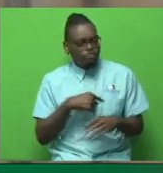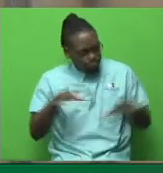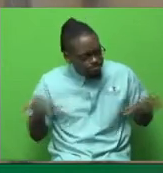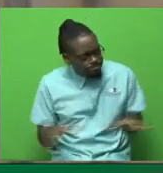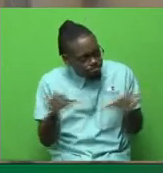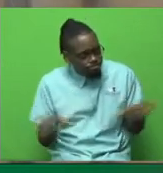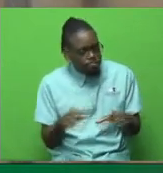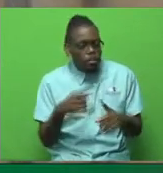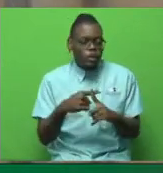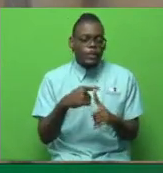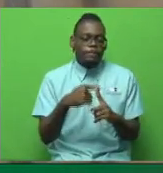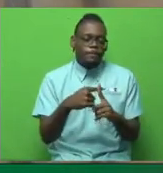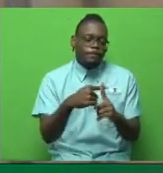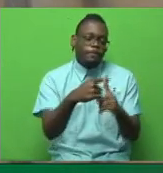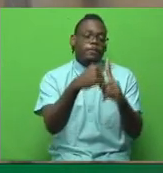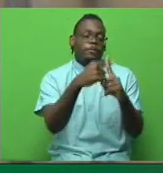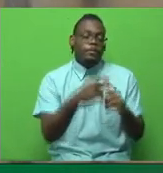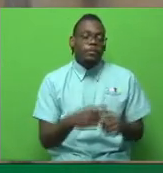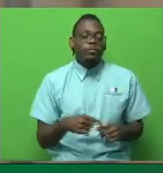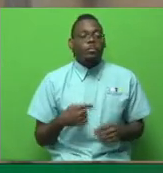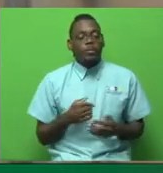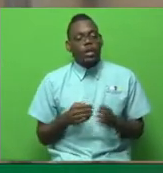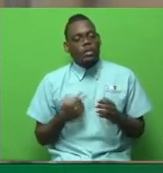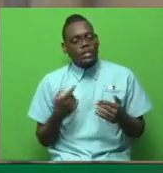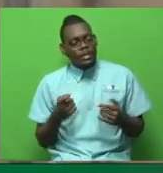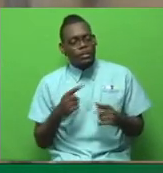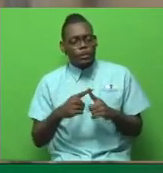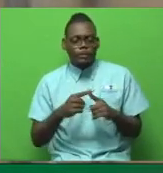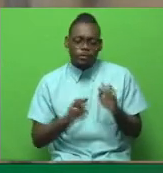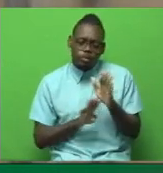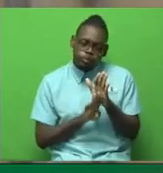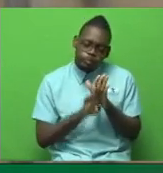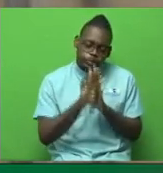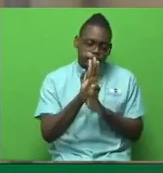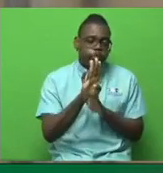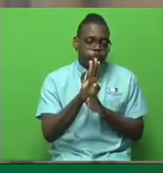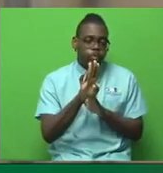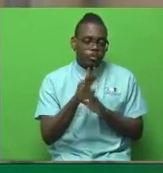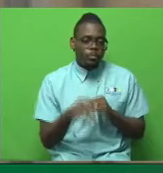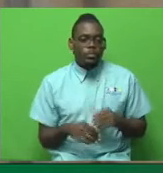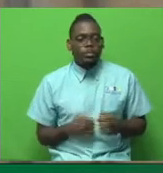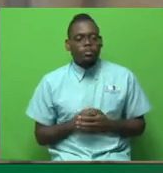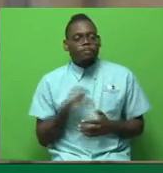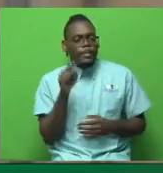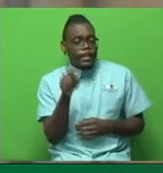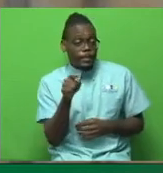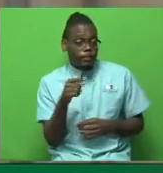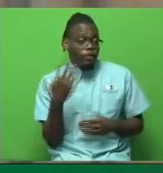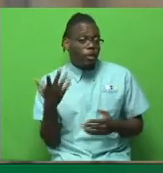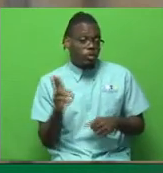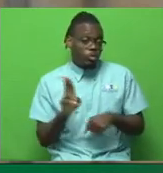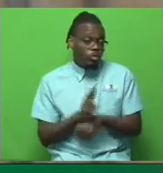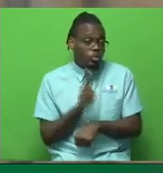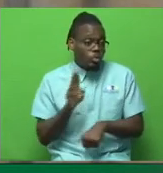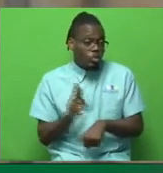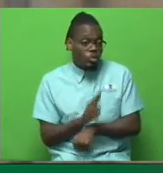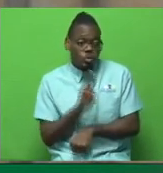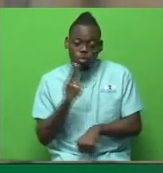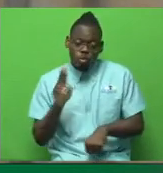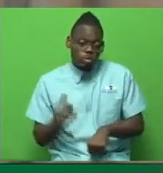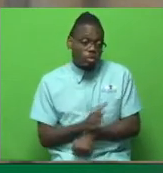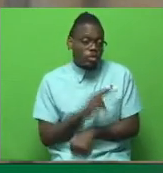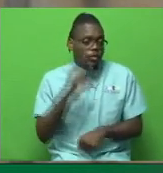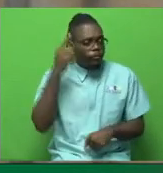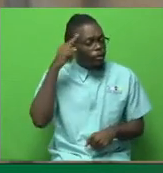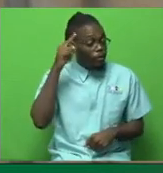engagement positive development and that is what we are using Mr Deputy speaker to